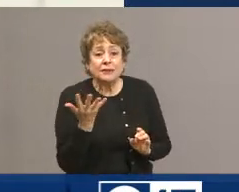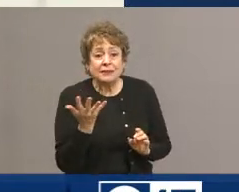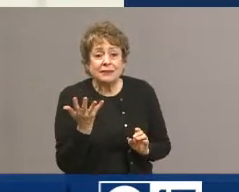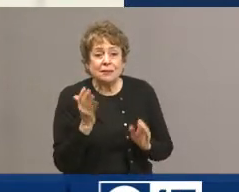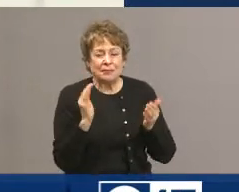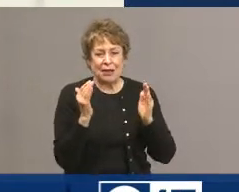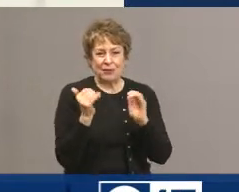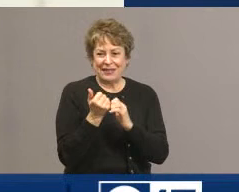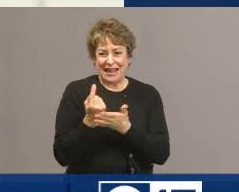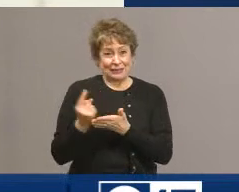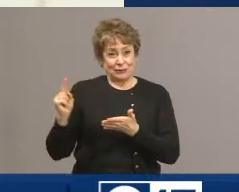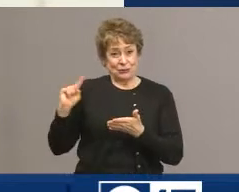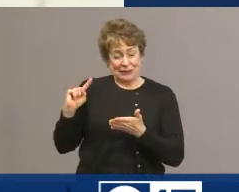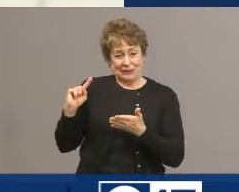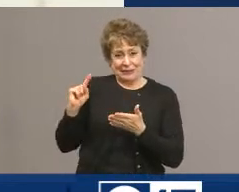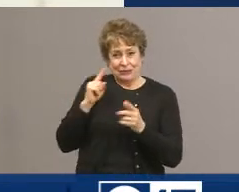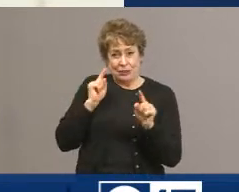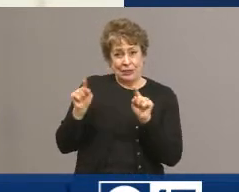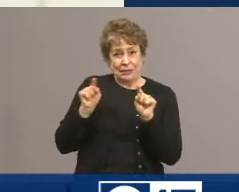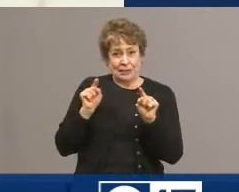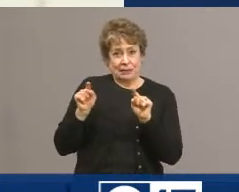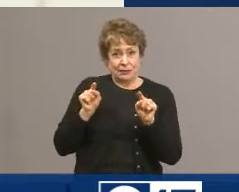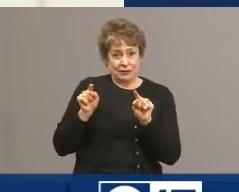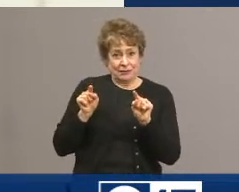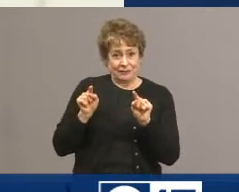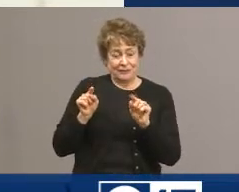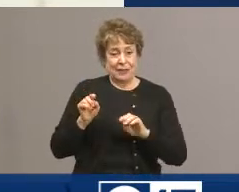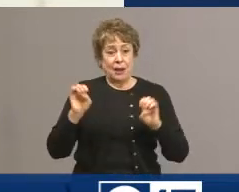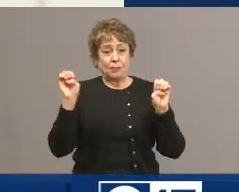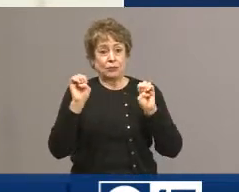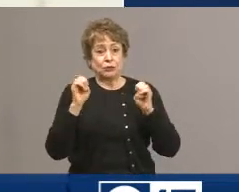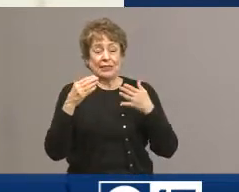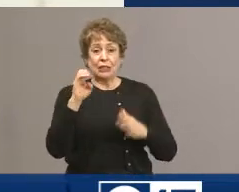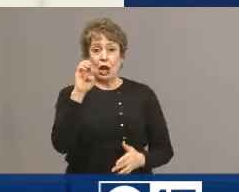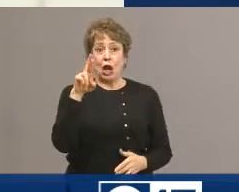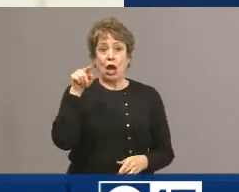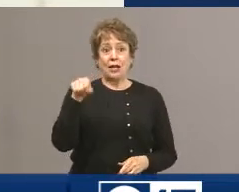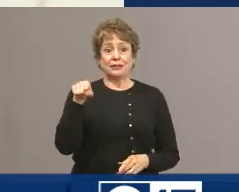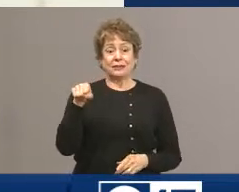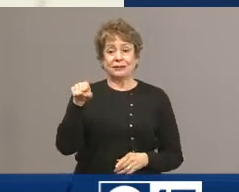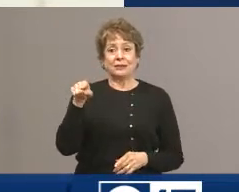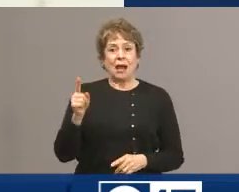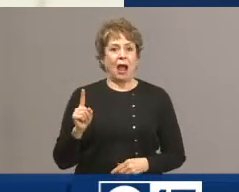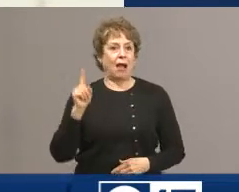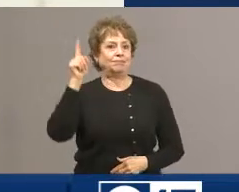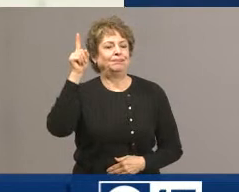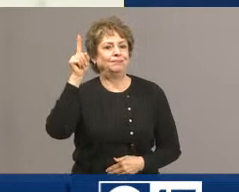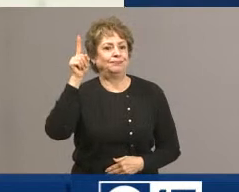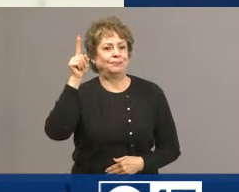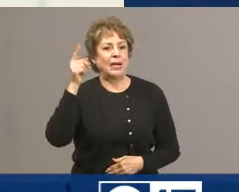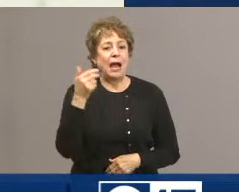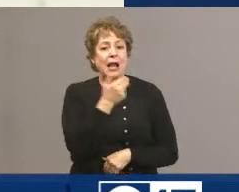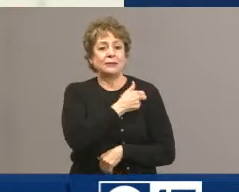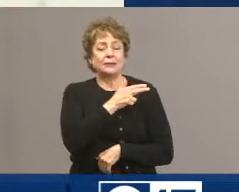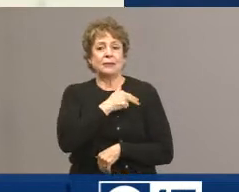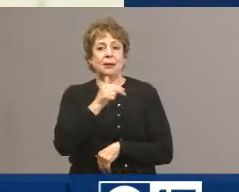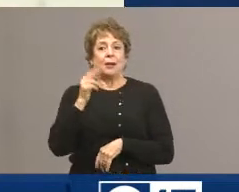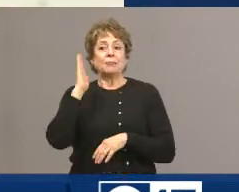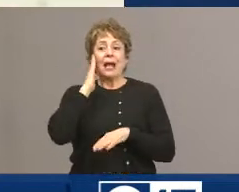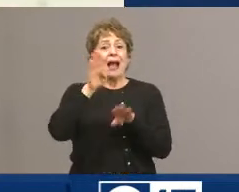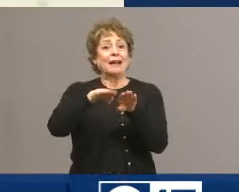Our COVID patient hospital bed use is up, and our percentage of positive tests is increasing as